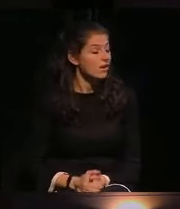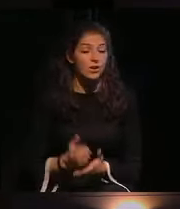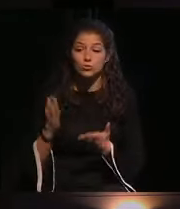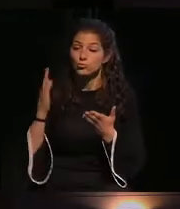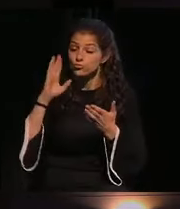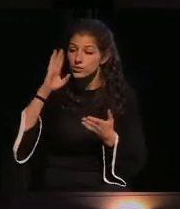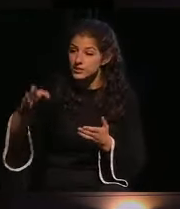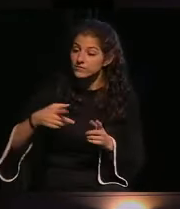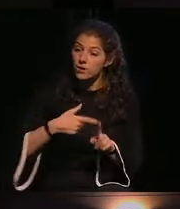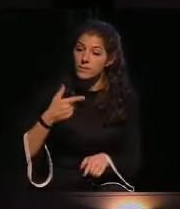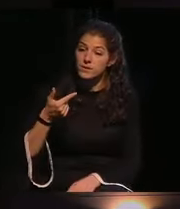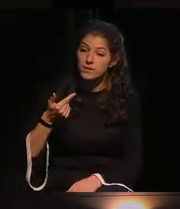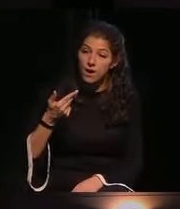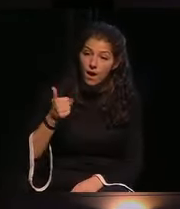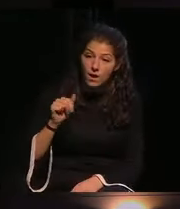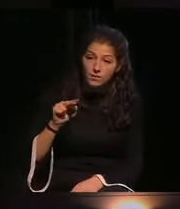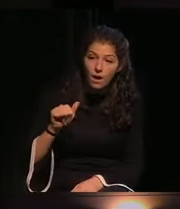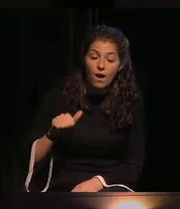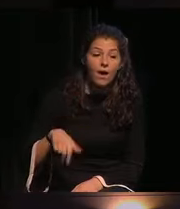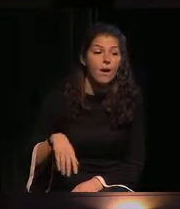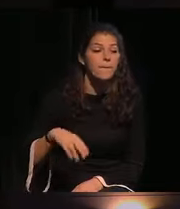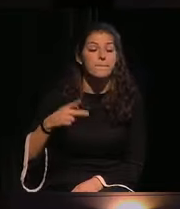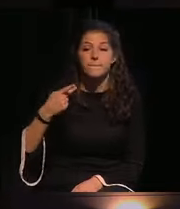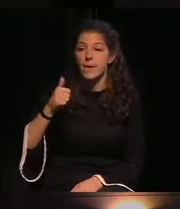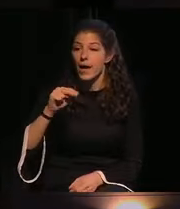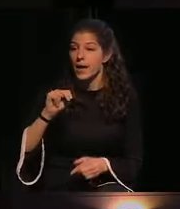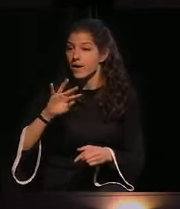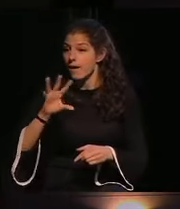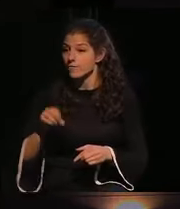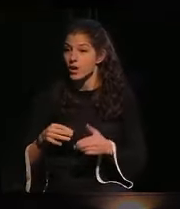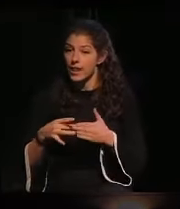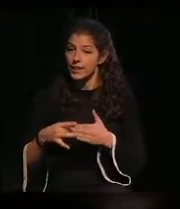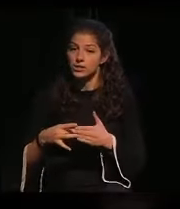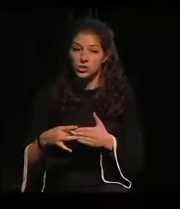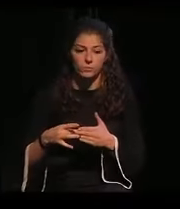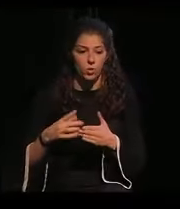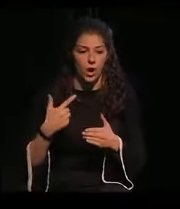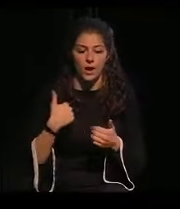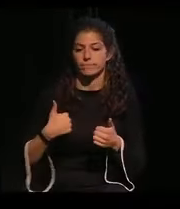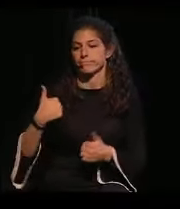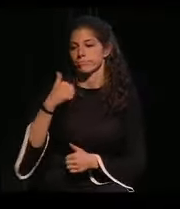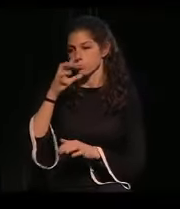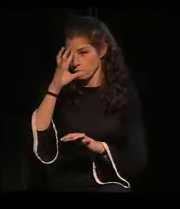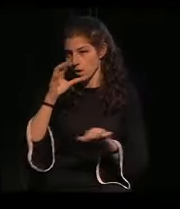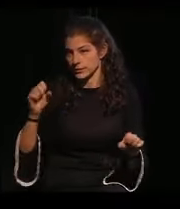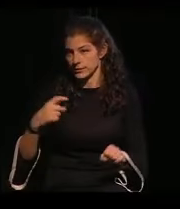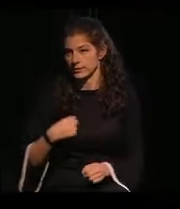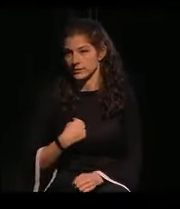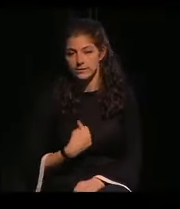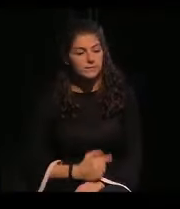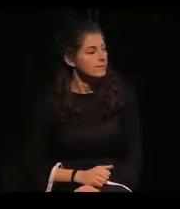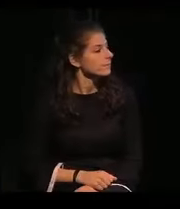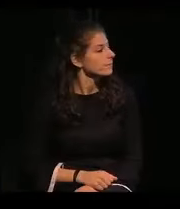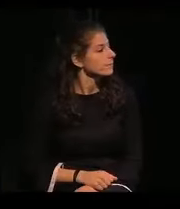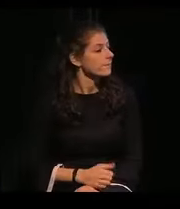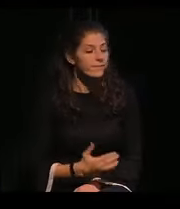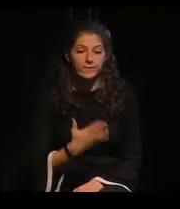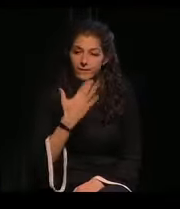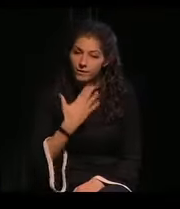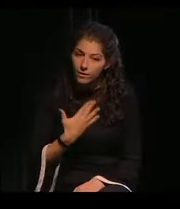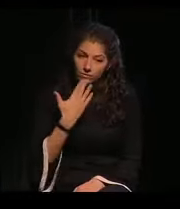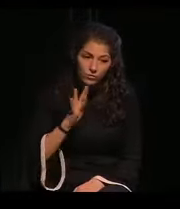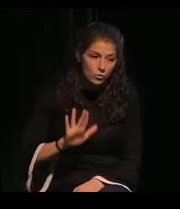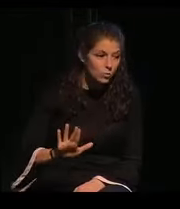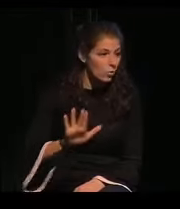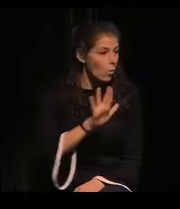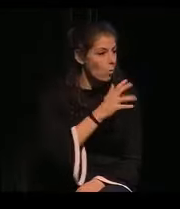Ghana and from the Pan-African Leadership Institute where I serve as president. I thank you for your